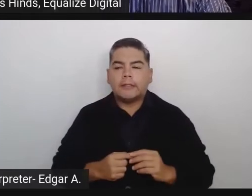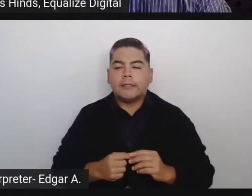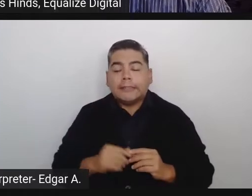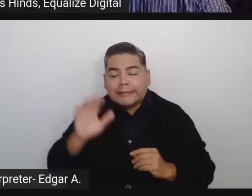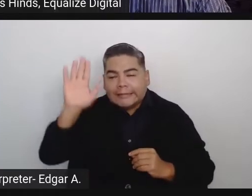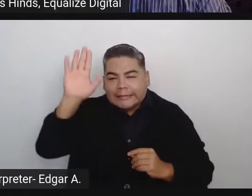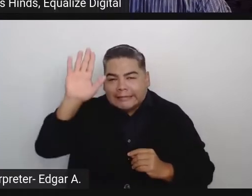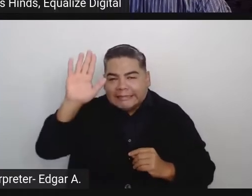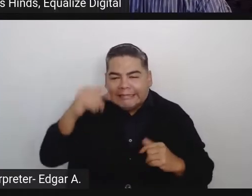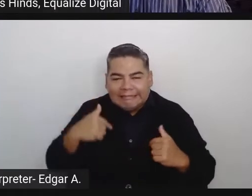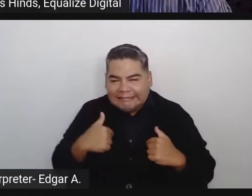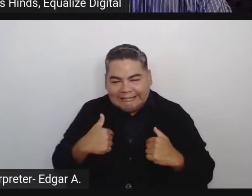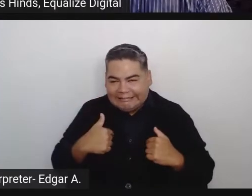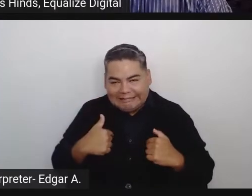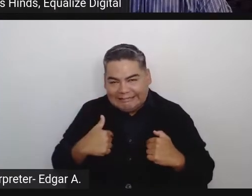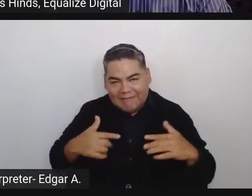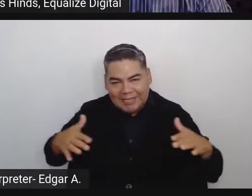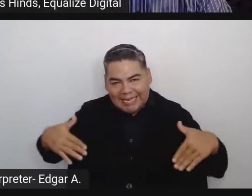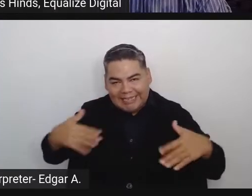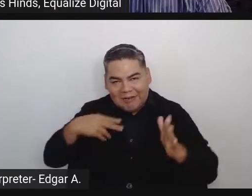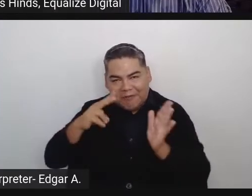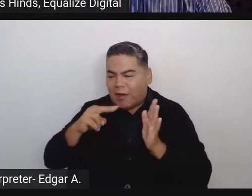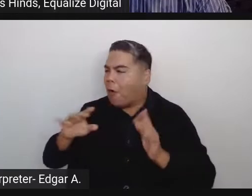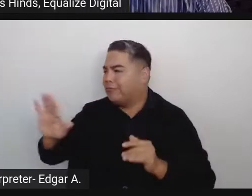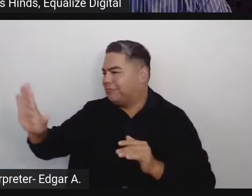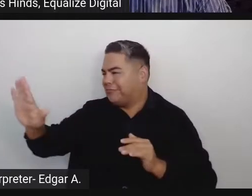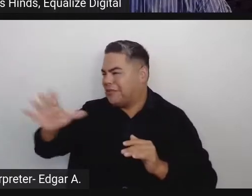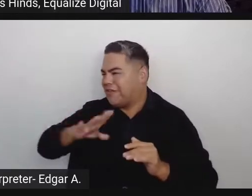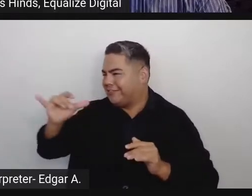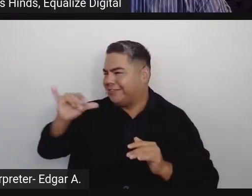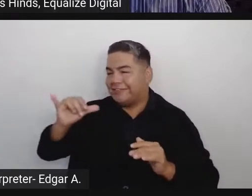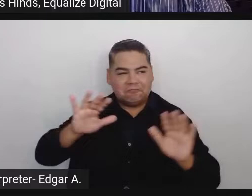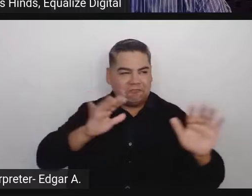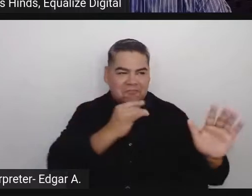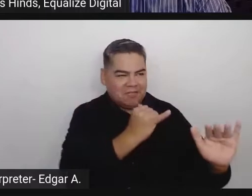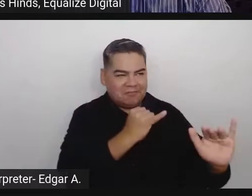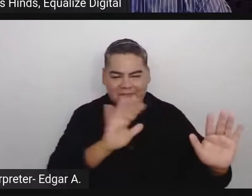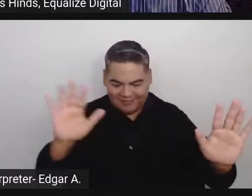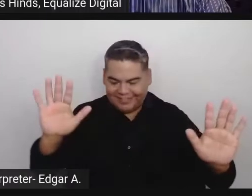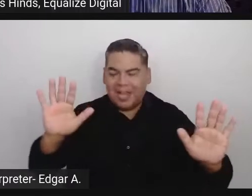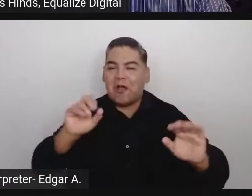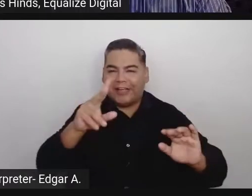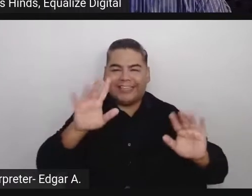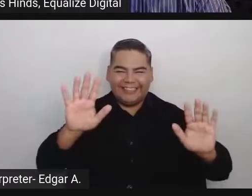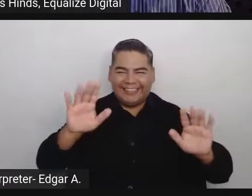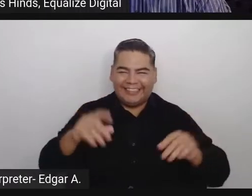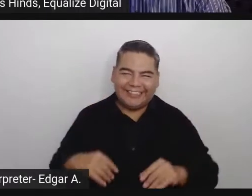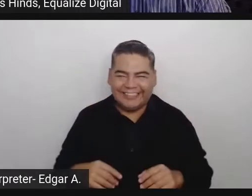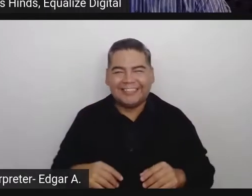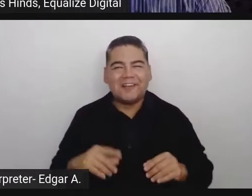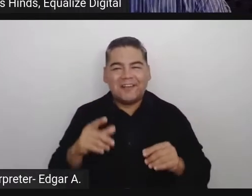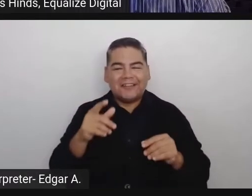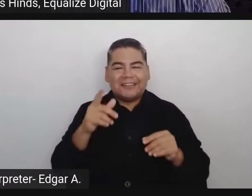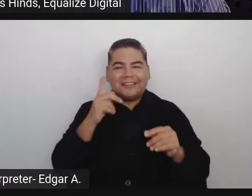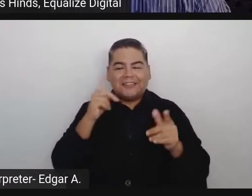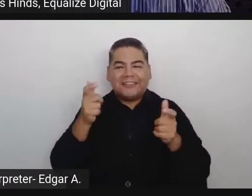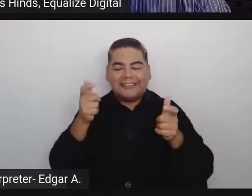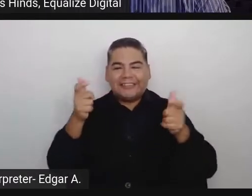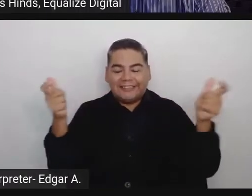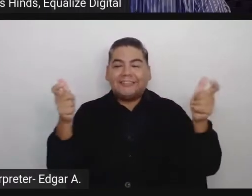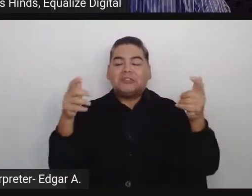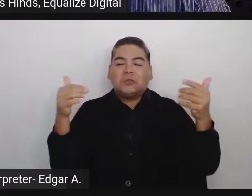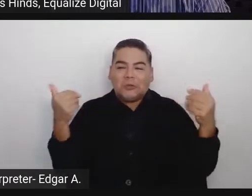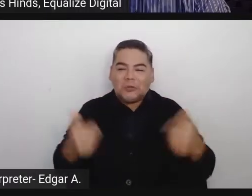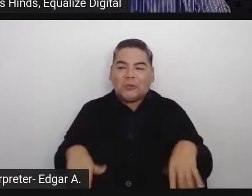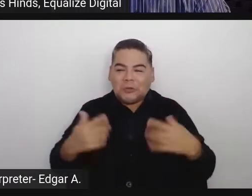have I, and that's why I posed the question to you. So there we go. Okay, welcome back to that question. But do you have any high-level impressions? Is it one